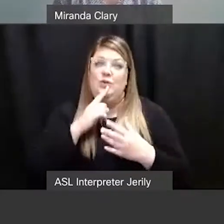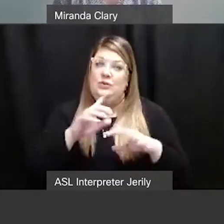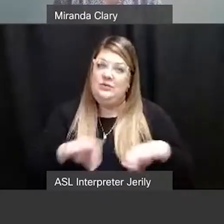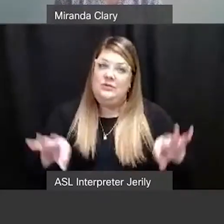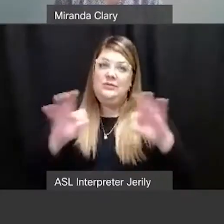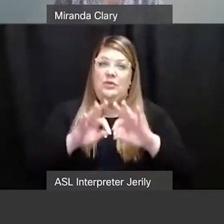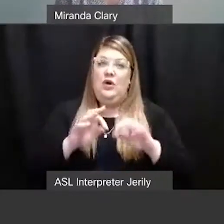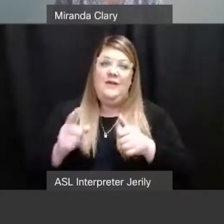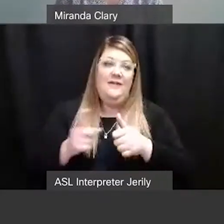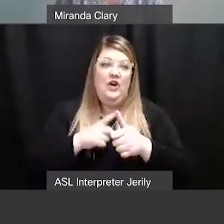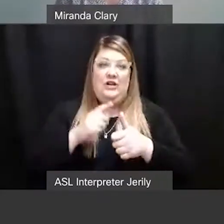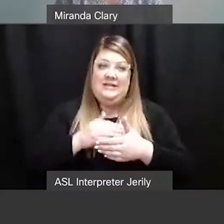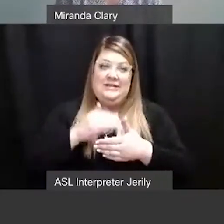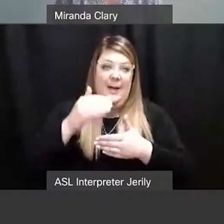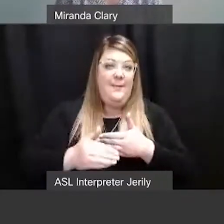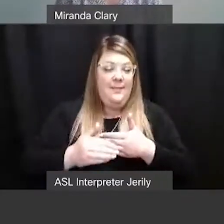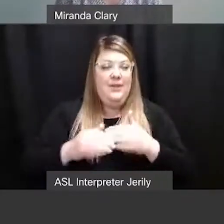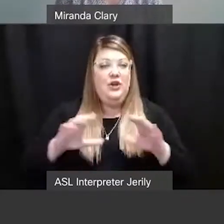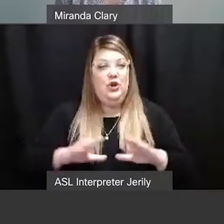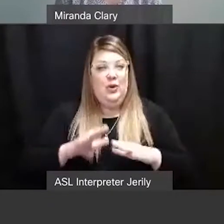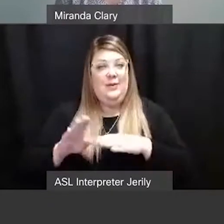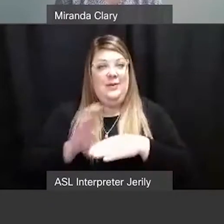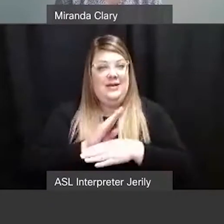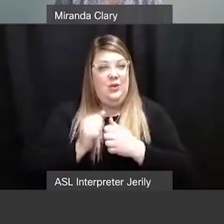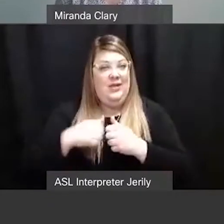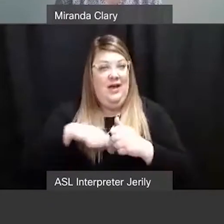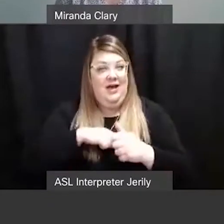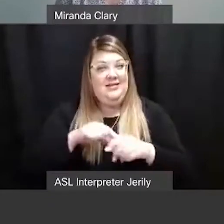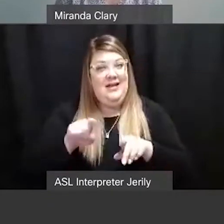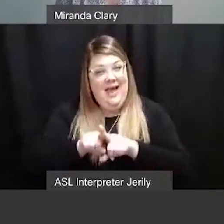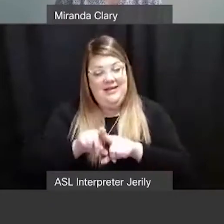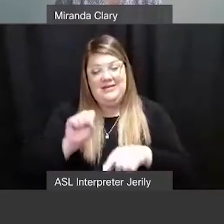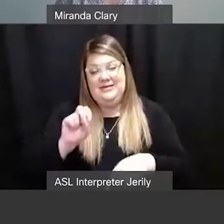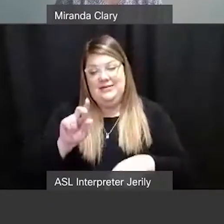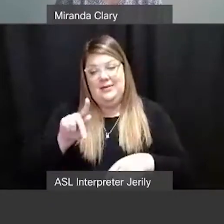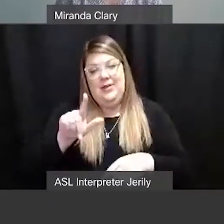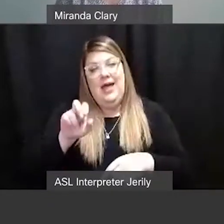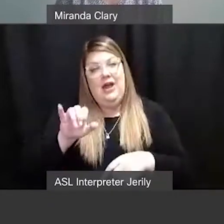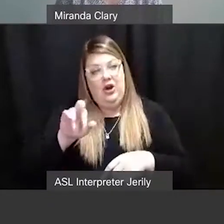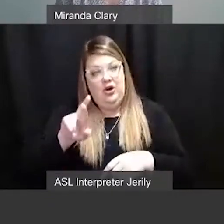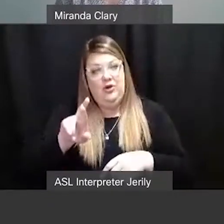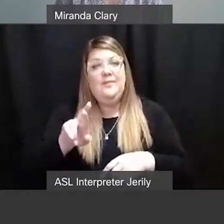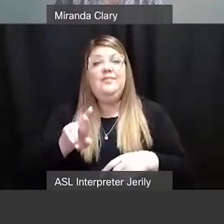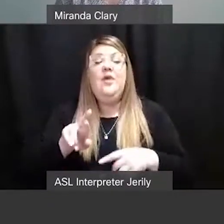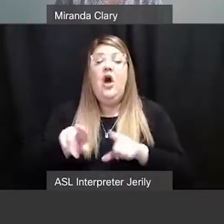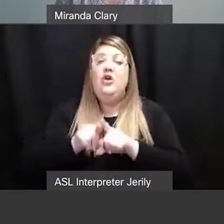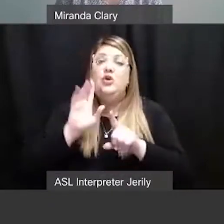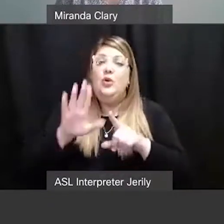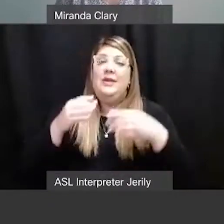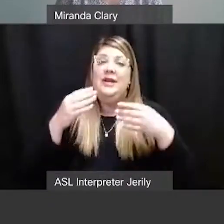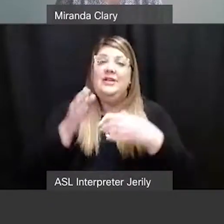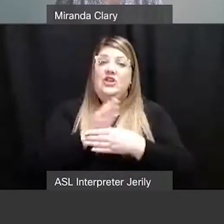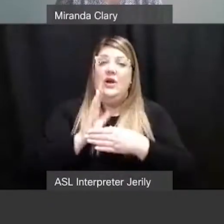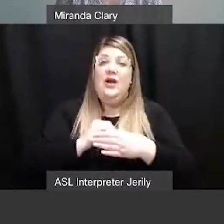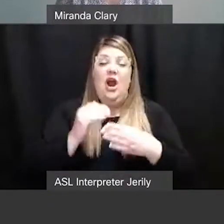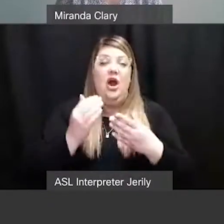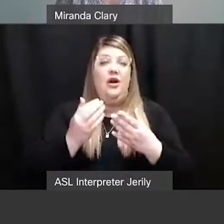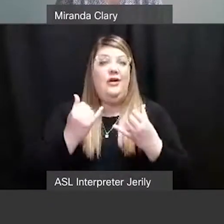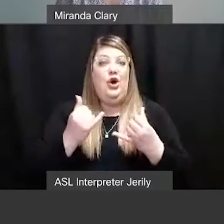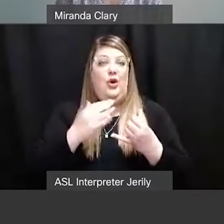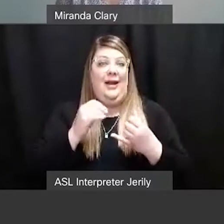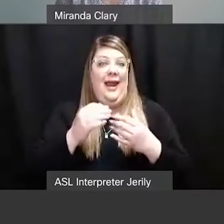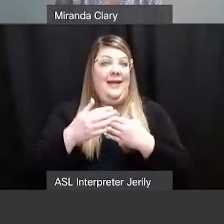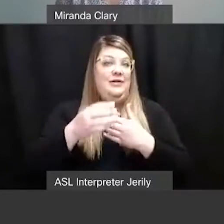first step in doing business with us as a supplier. We'll also be sharing our current and upcoming bid opportunities here at